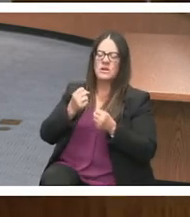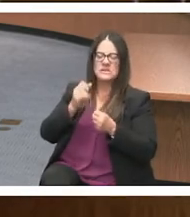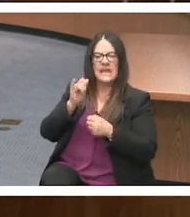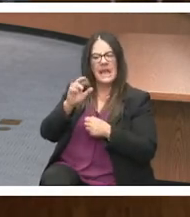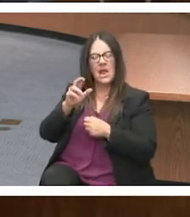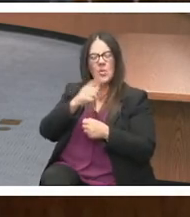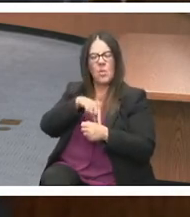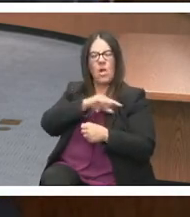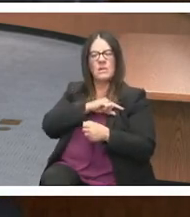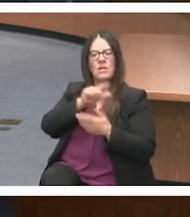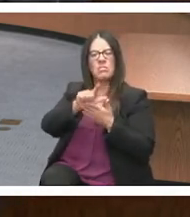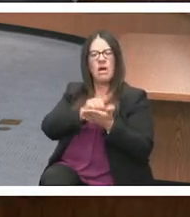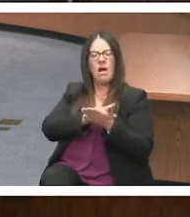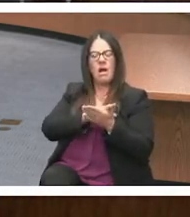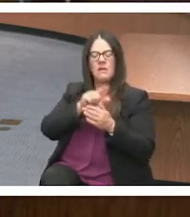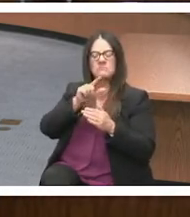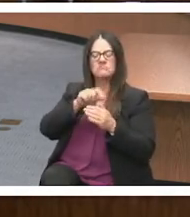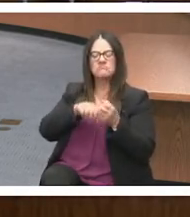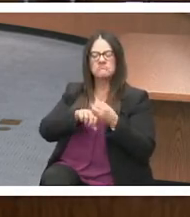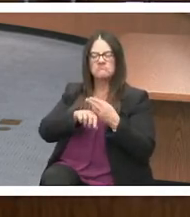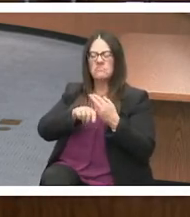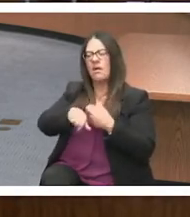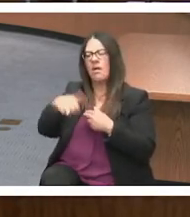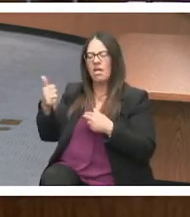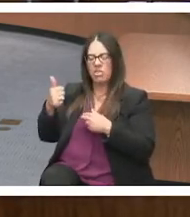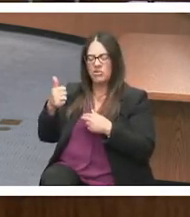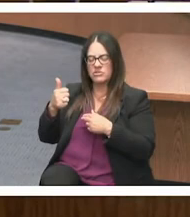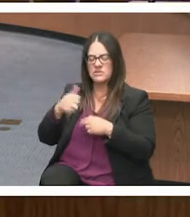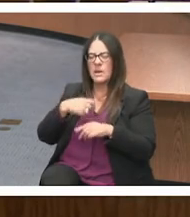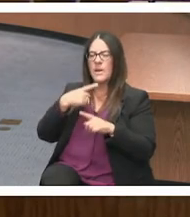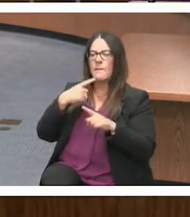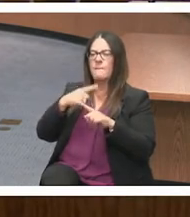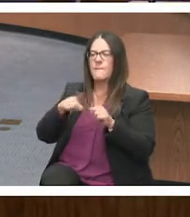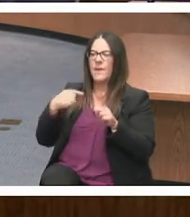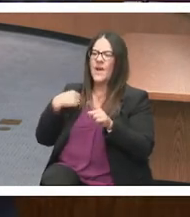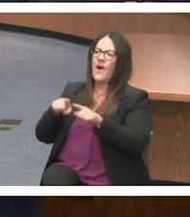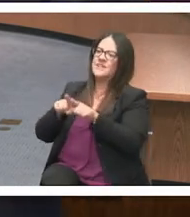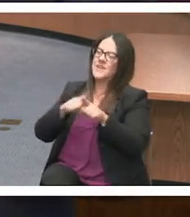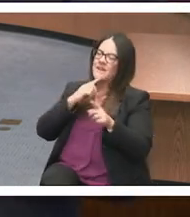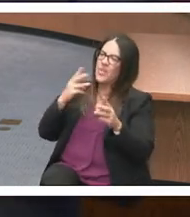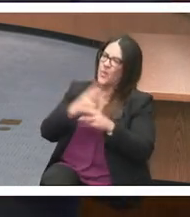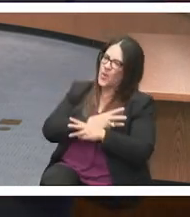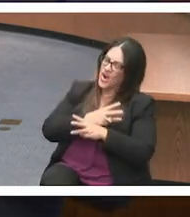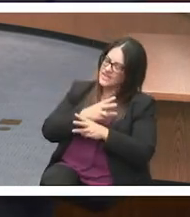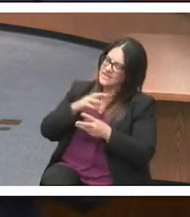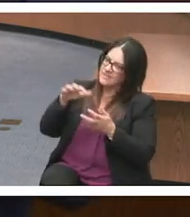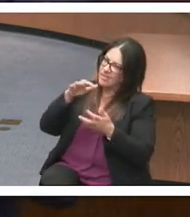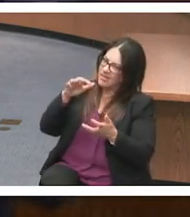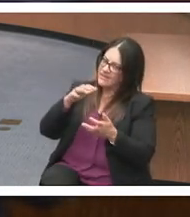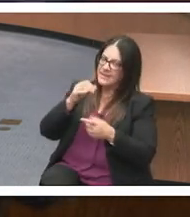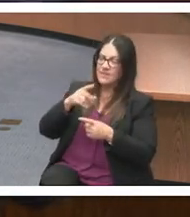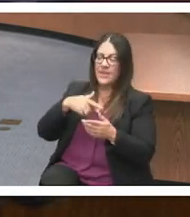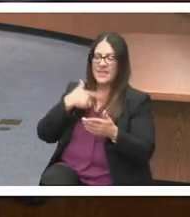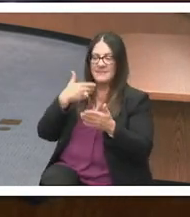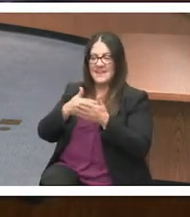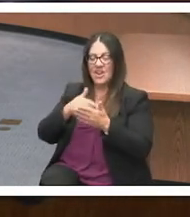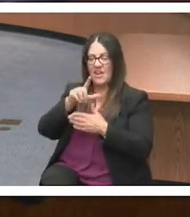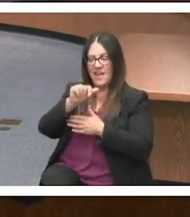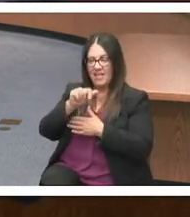laws in the country, we also have some of the worst air quality in the country. So if you live in communities near the Port of LA and Long